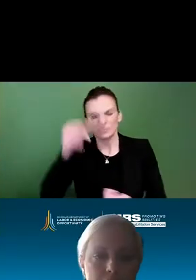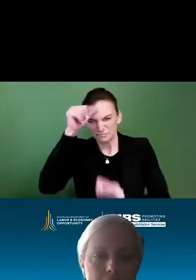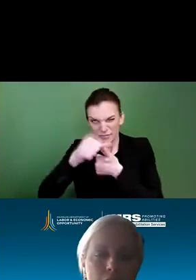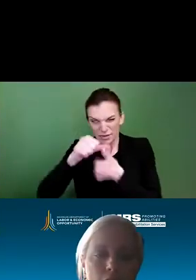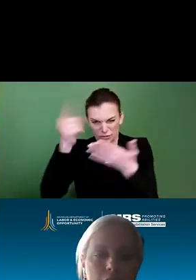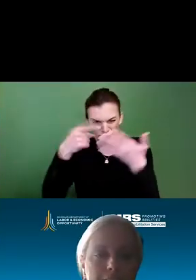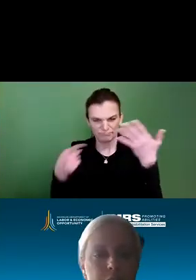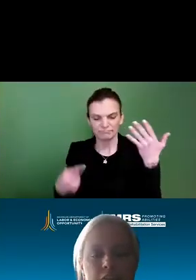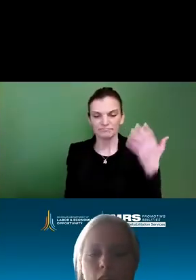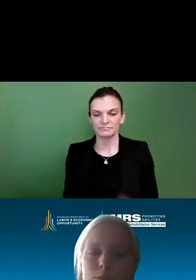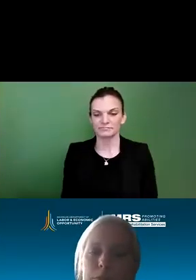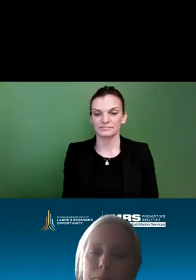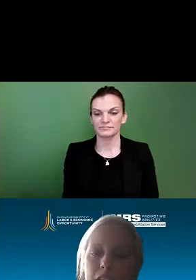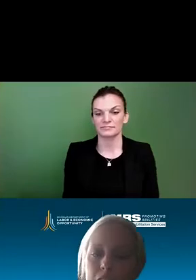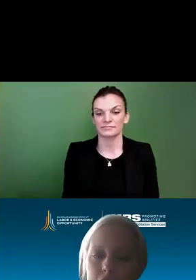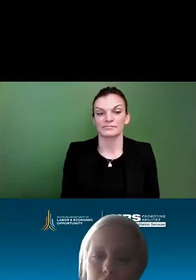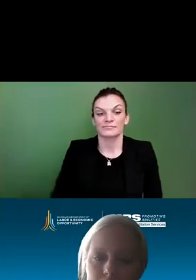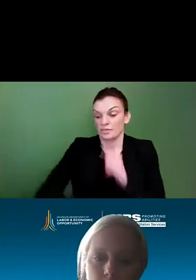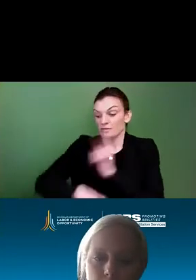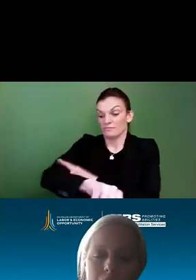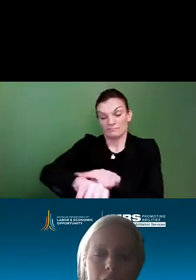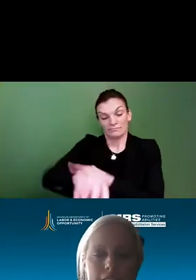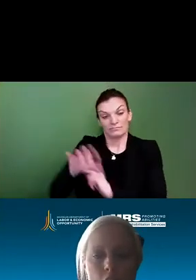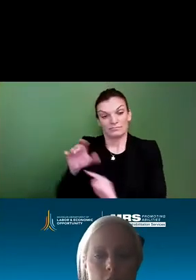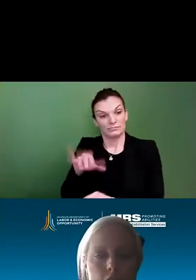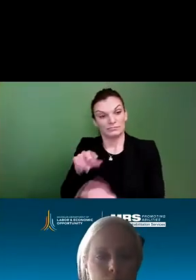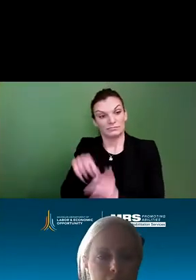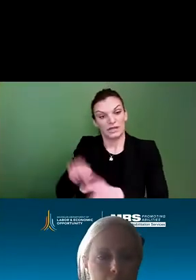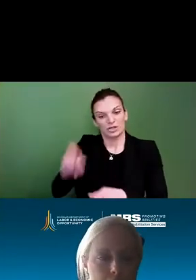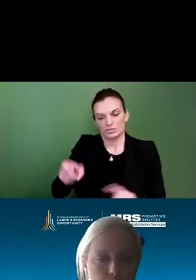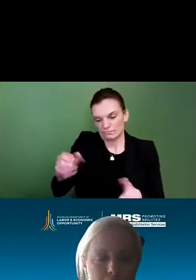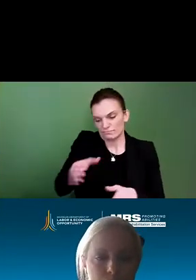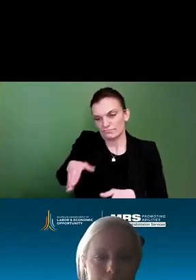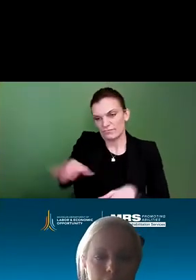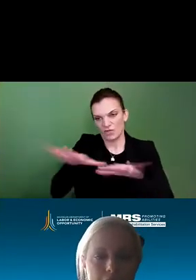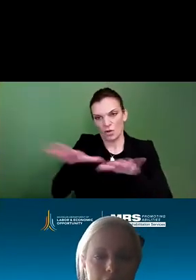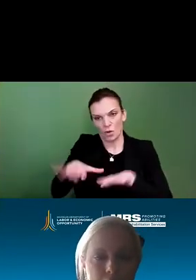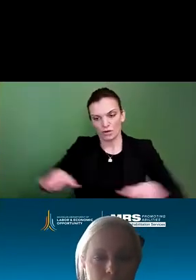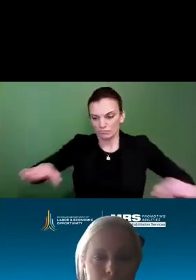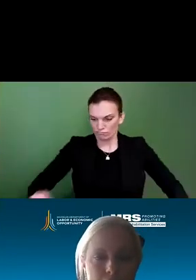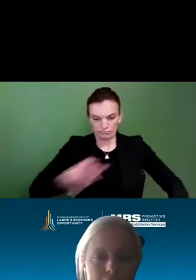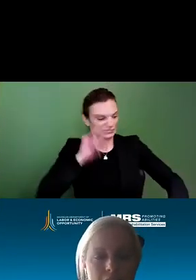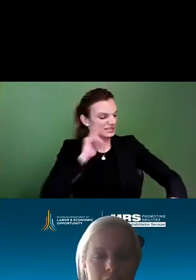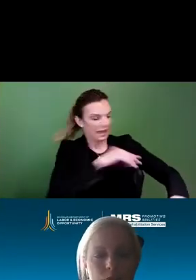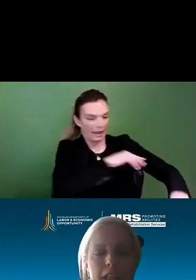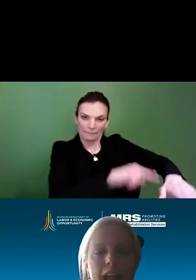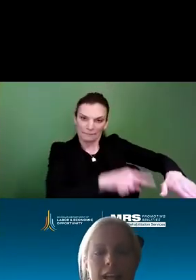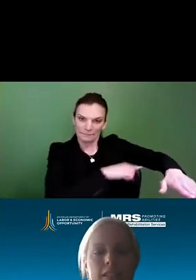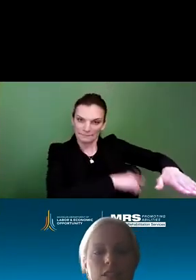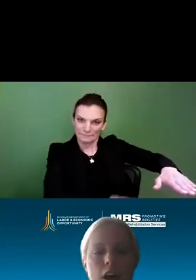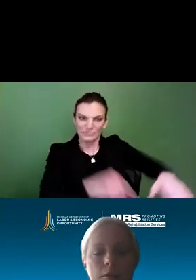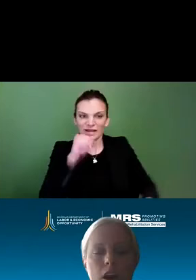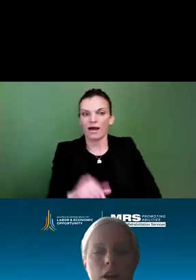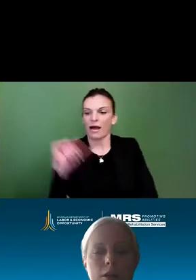ergonomics. Again, your forearm should be parallel to the floor, and elbows should be at approximately 90 degrees. Relax